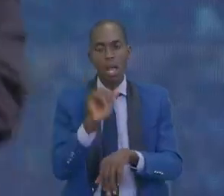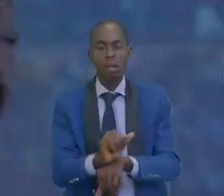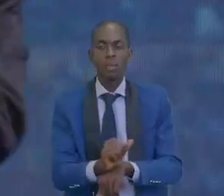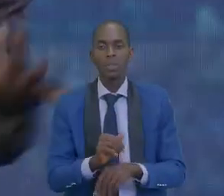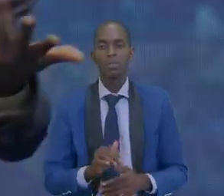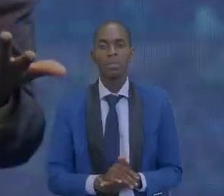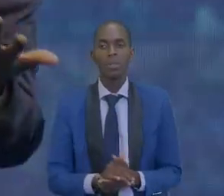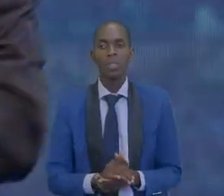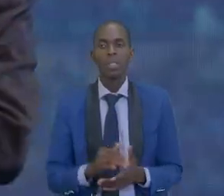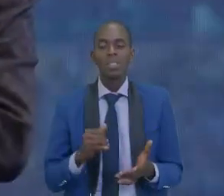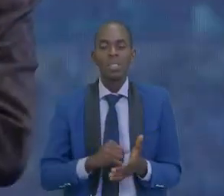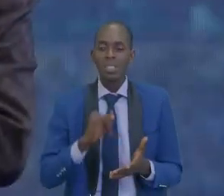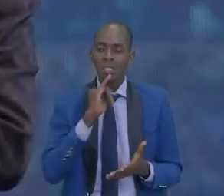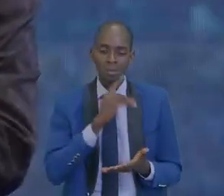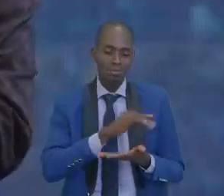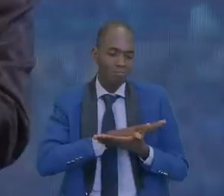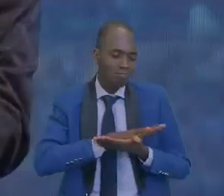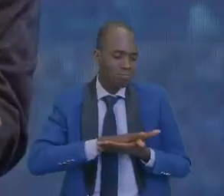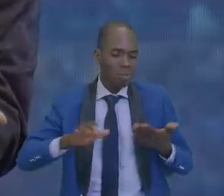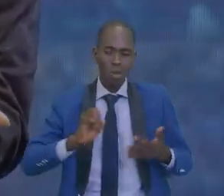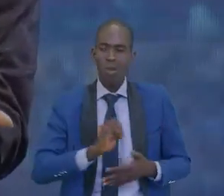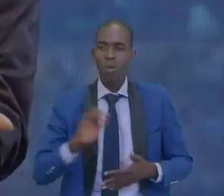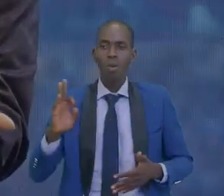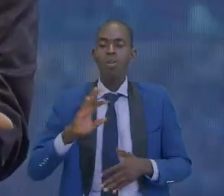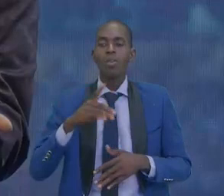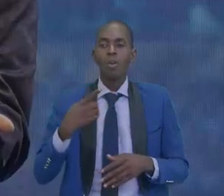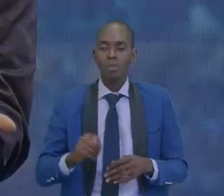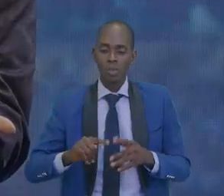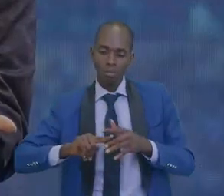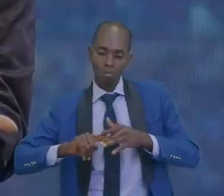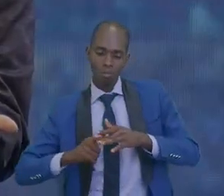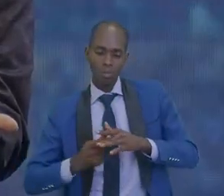It's the clearing away of the source of the sickness.